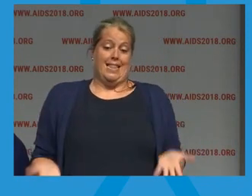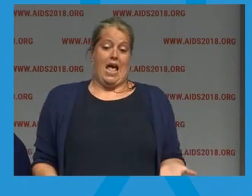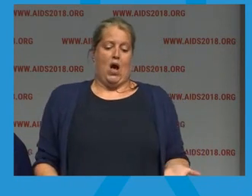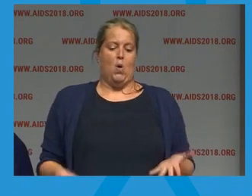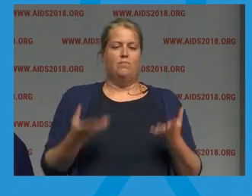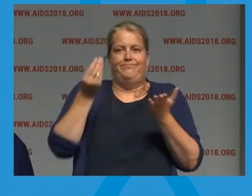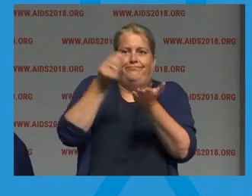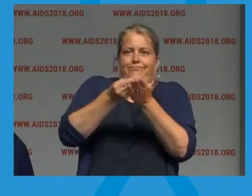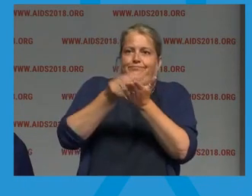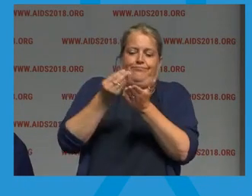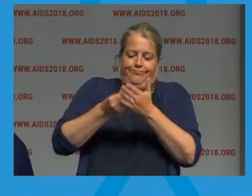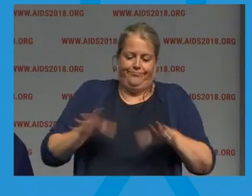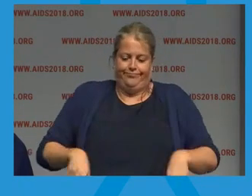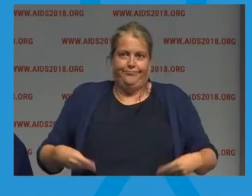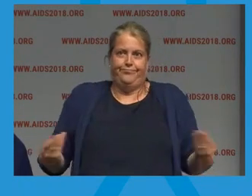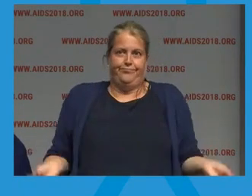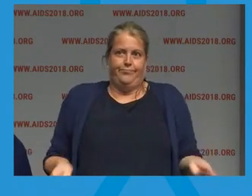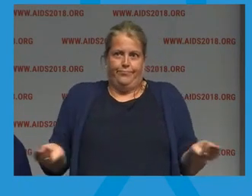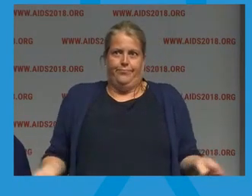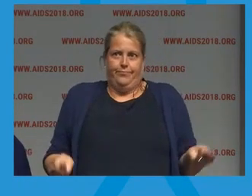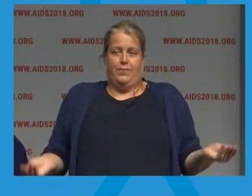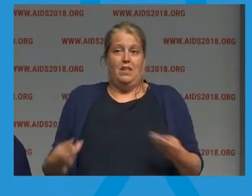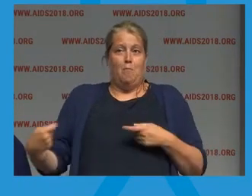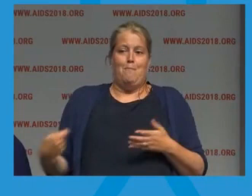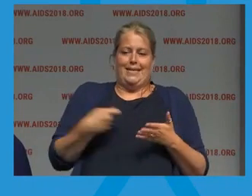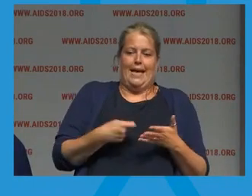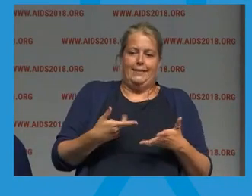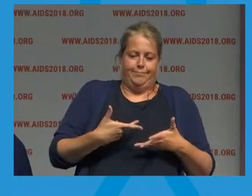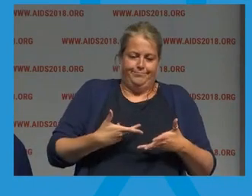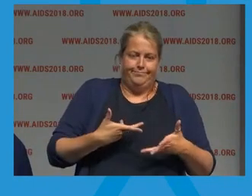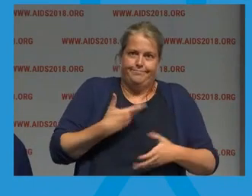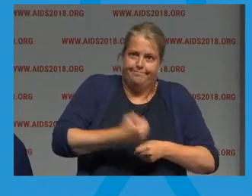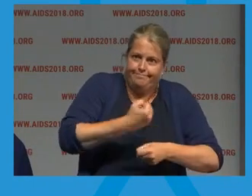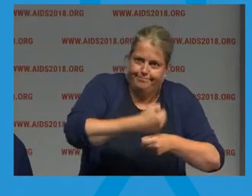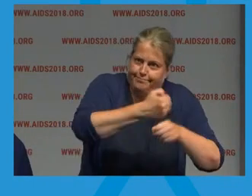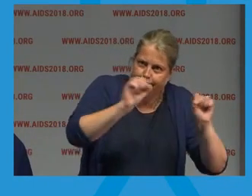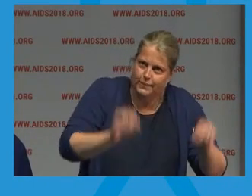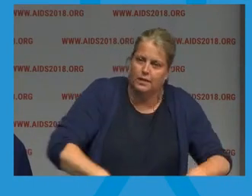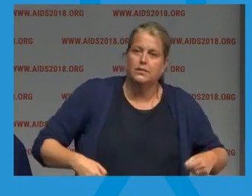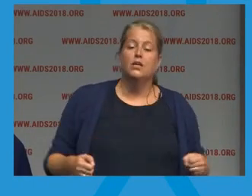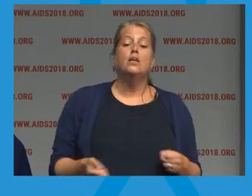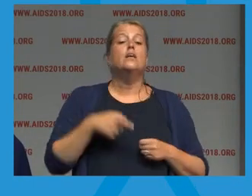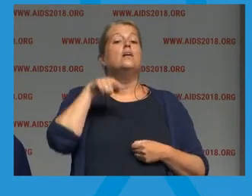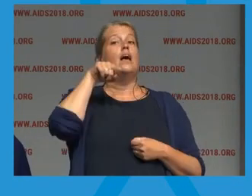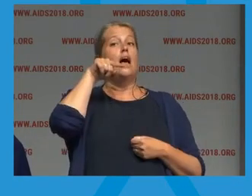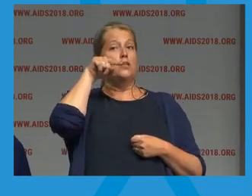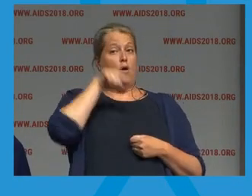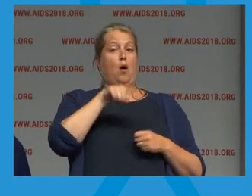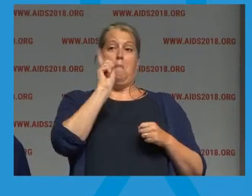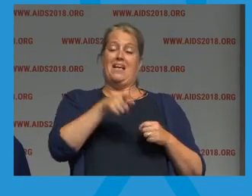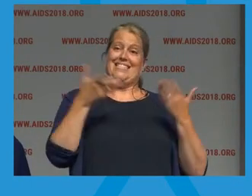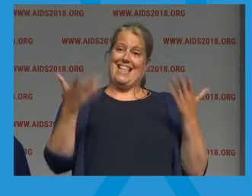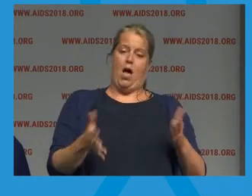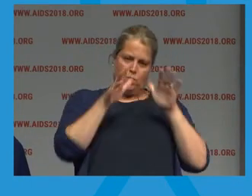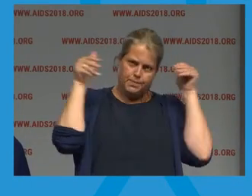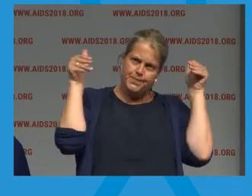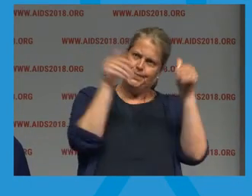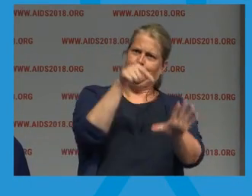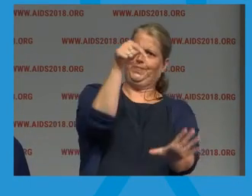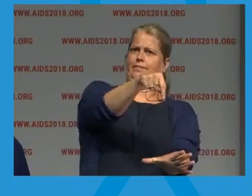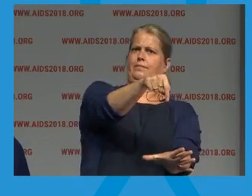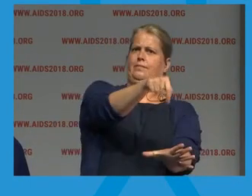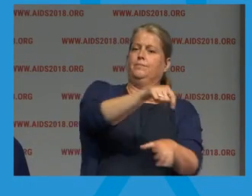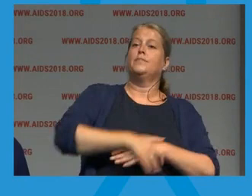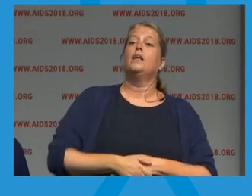funds, resources to fill its mandate and the immediate need to address the program gaps that is created. In terms